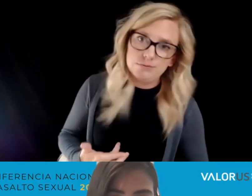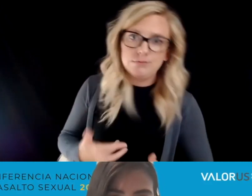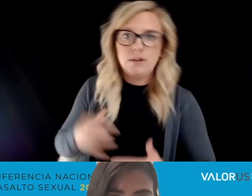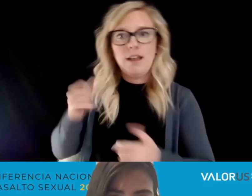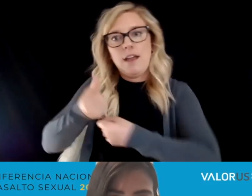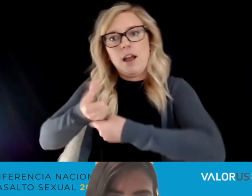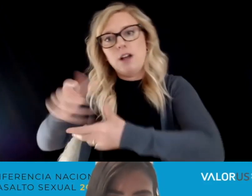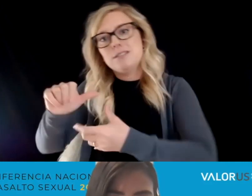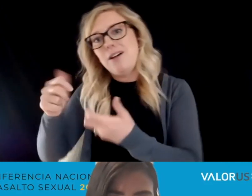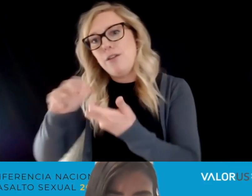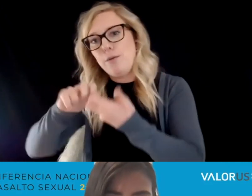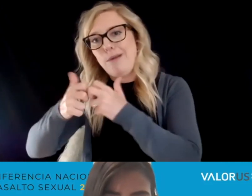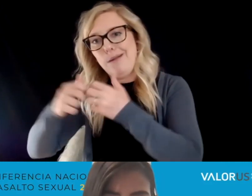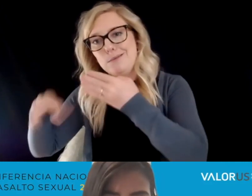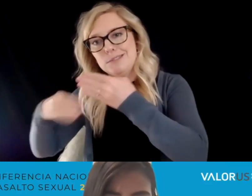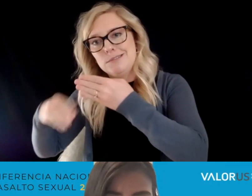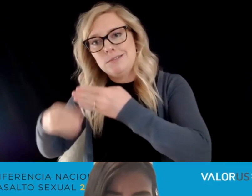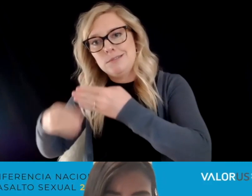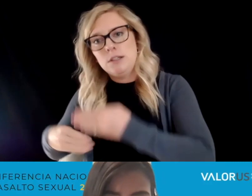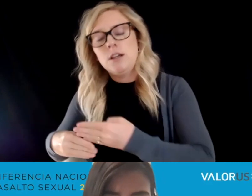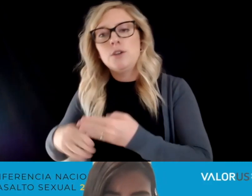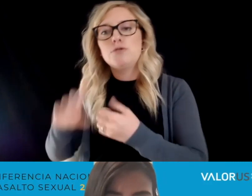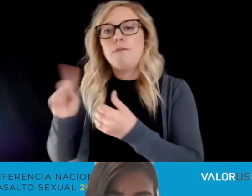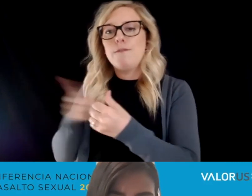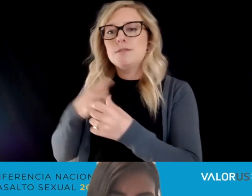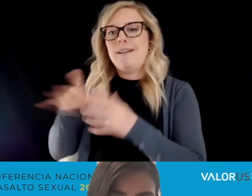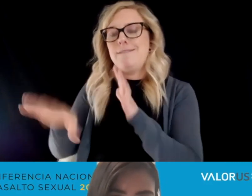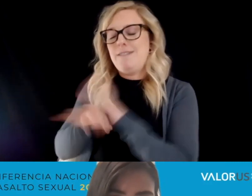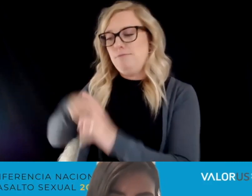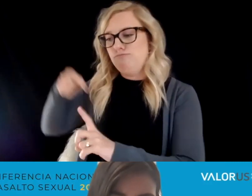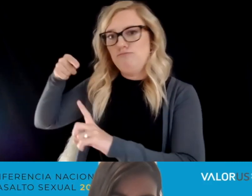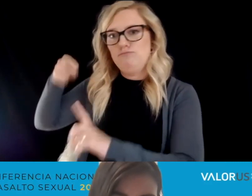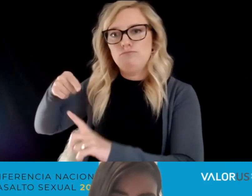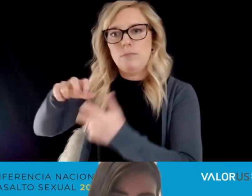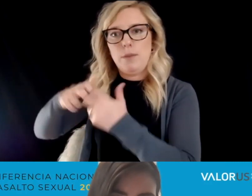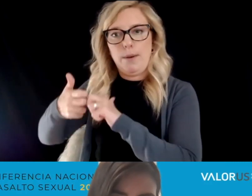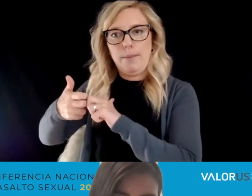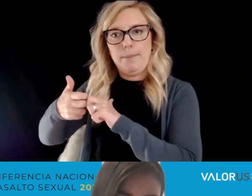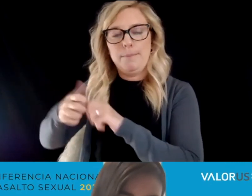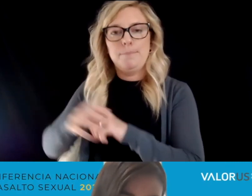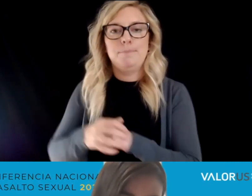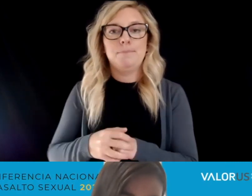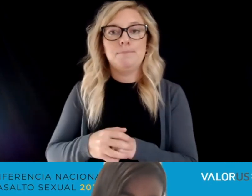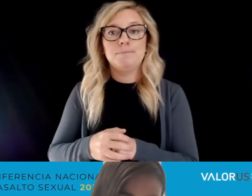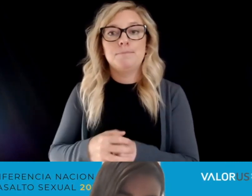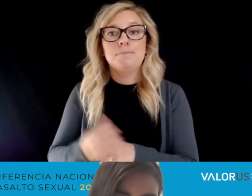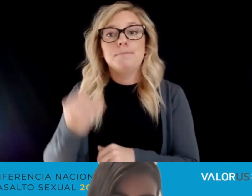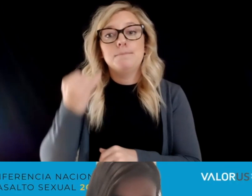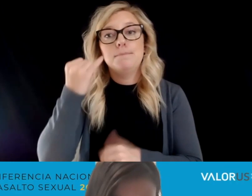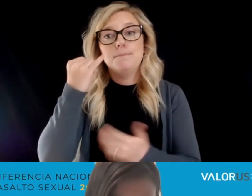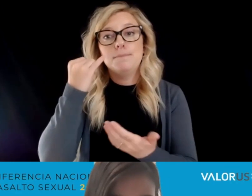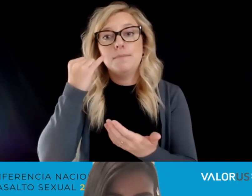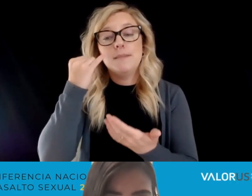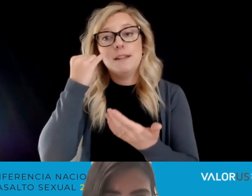would always look at the root of the problem. Okay. When you come across somebody who is in this